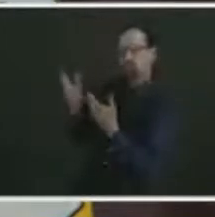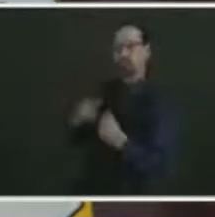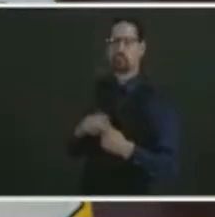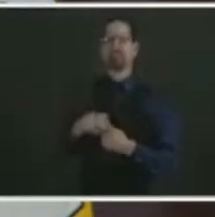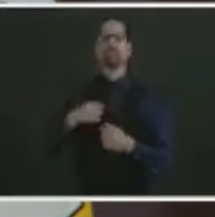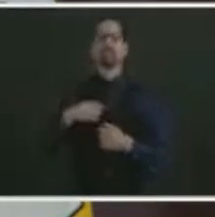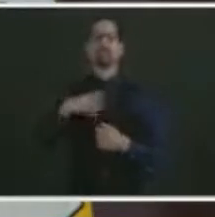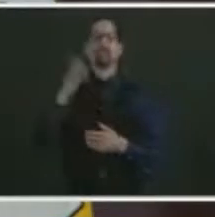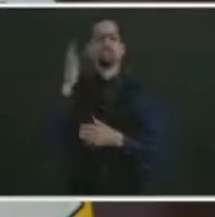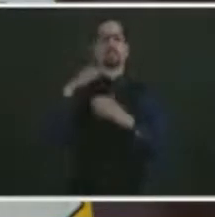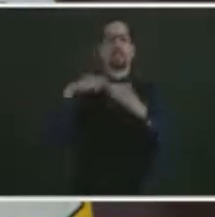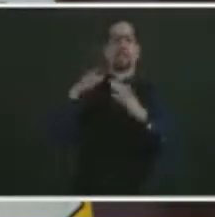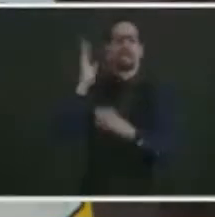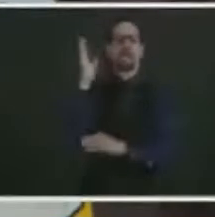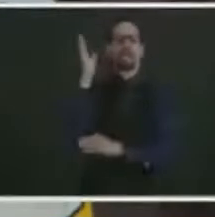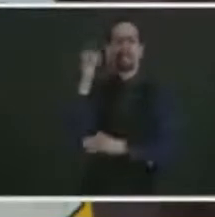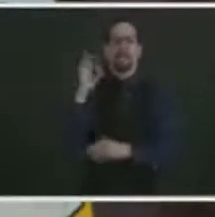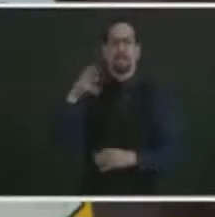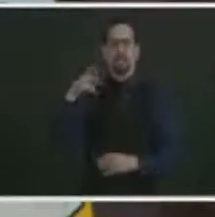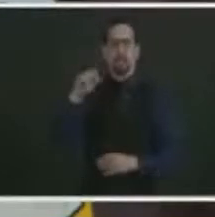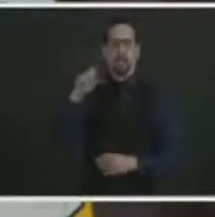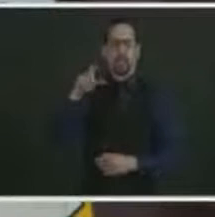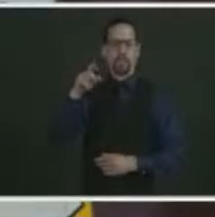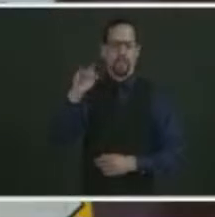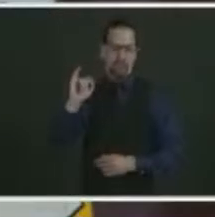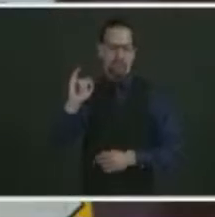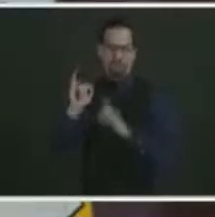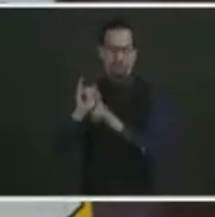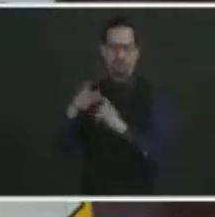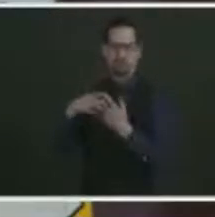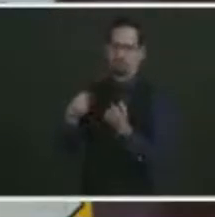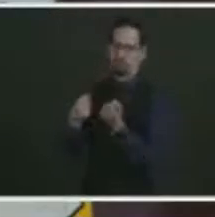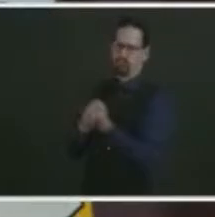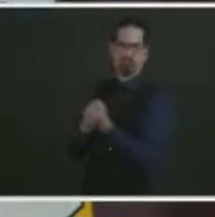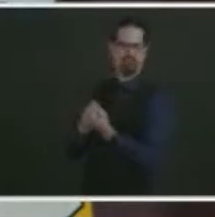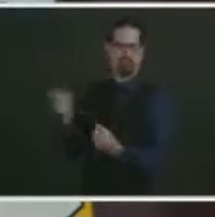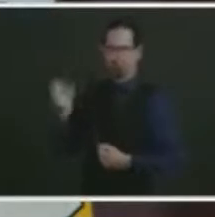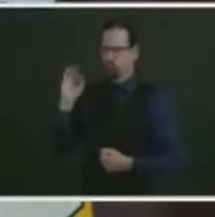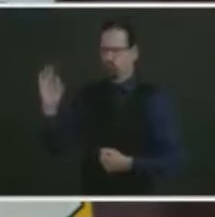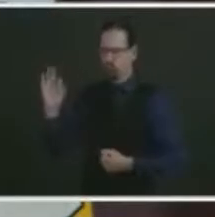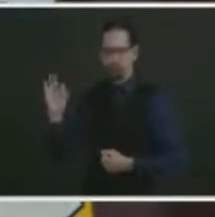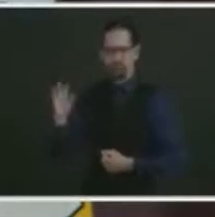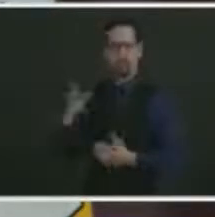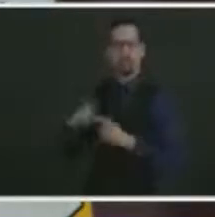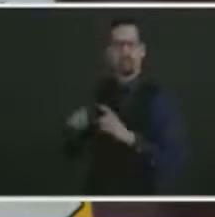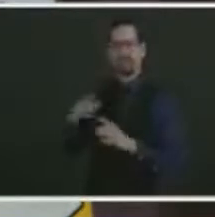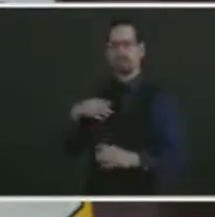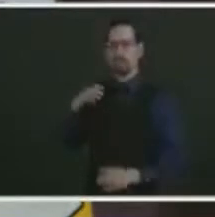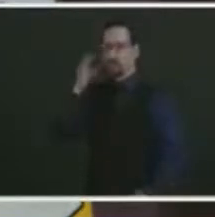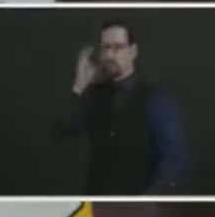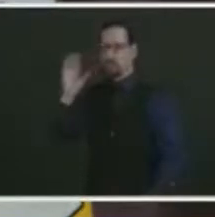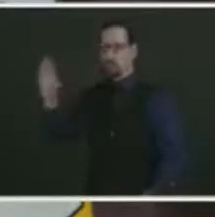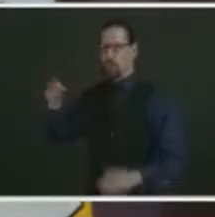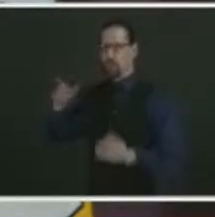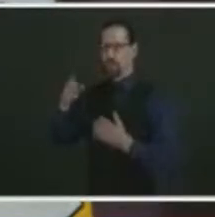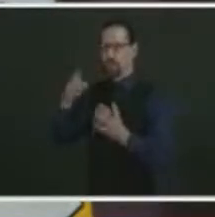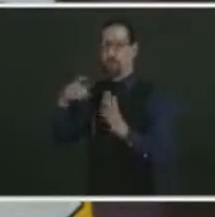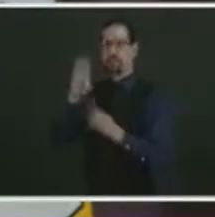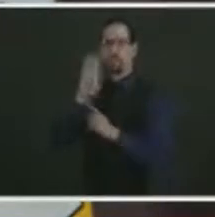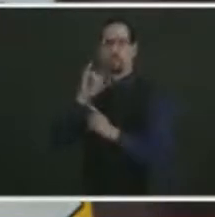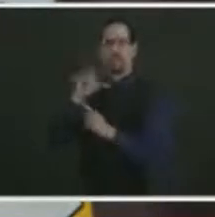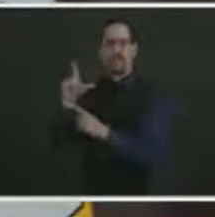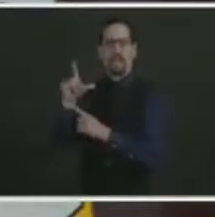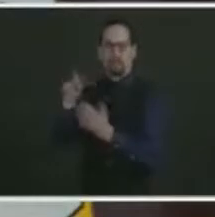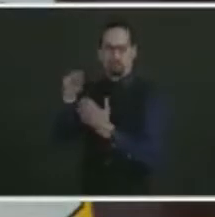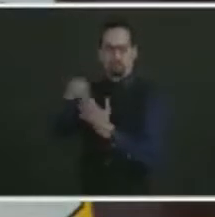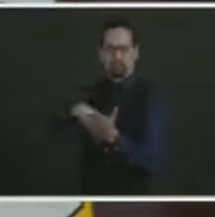fully. I doubt that's going to be the bill that gets through the Senate. But on each passing call, it feels that there's a greater sense